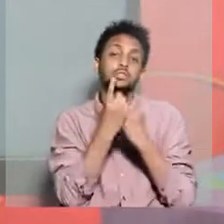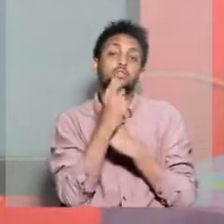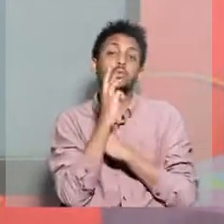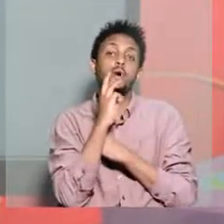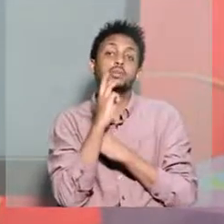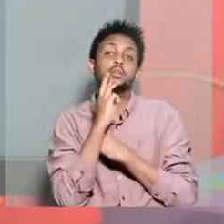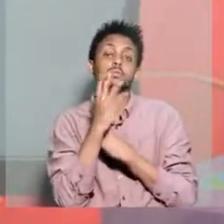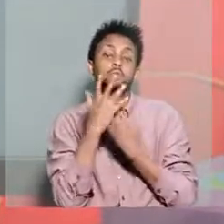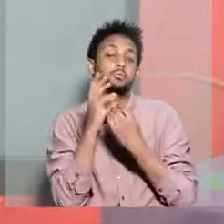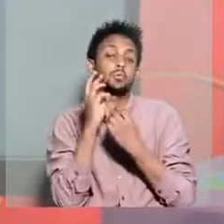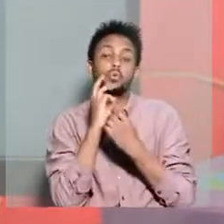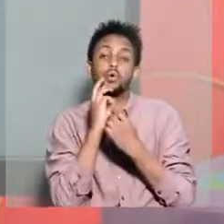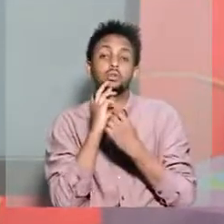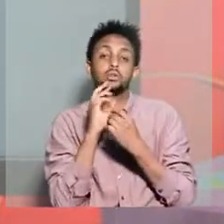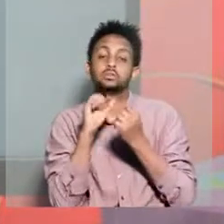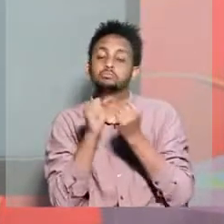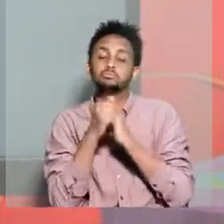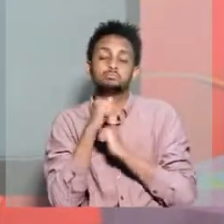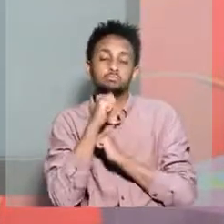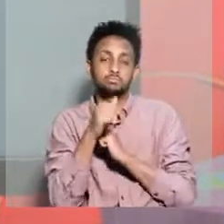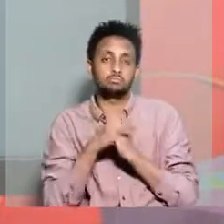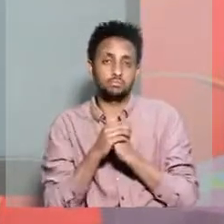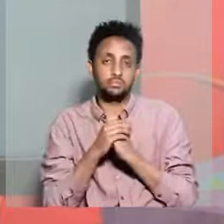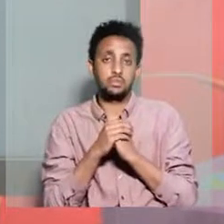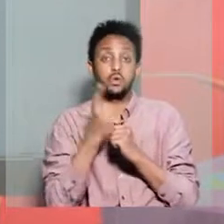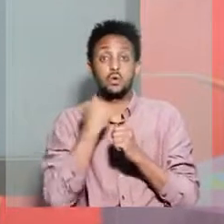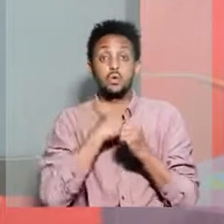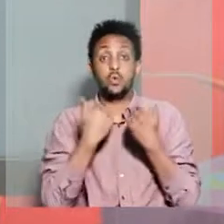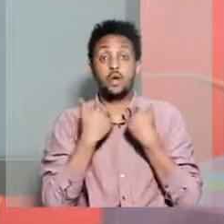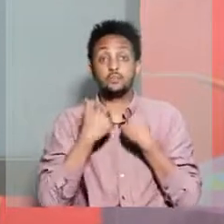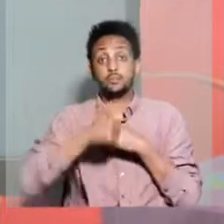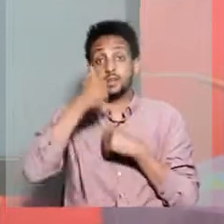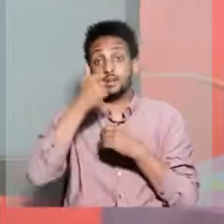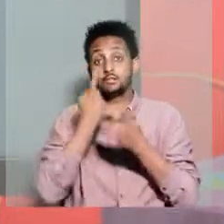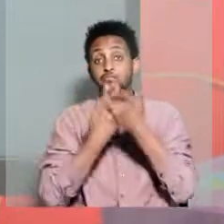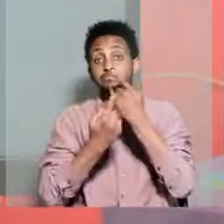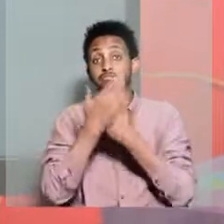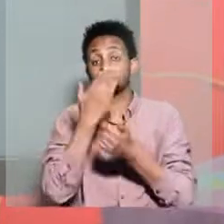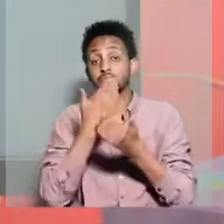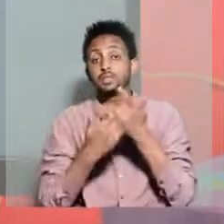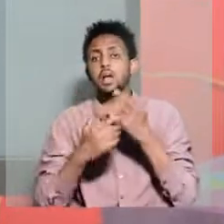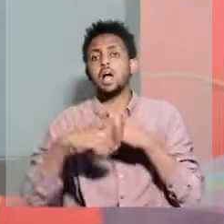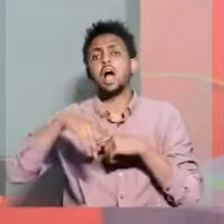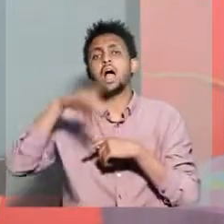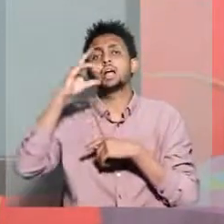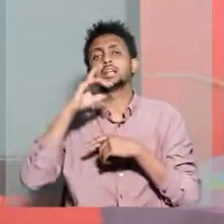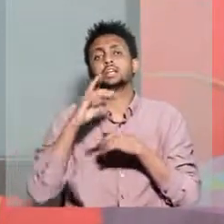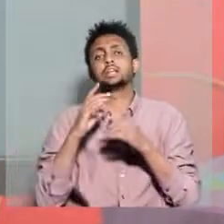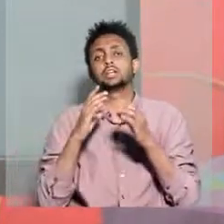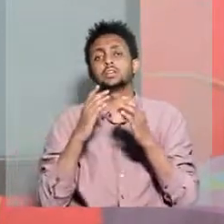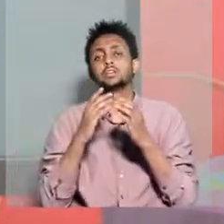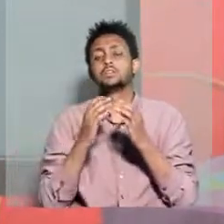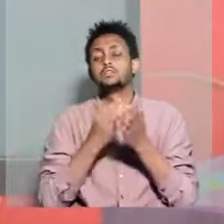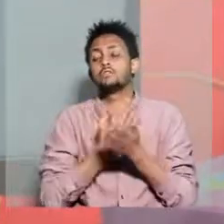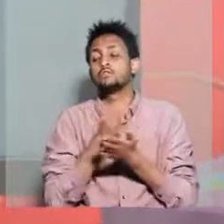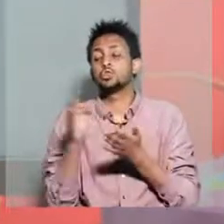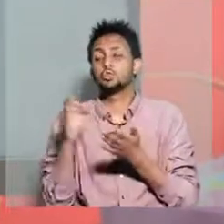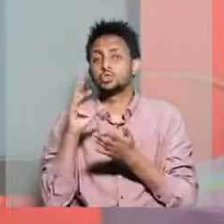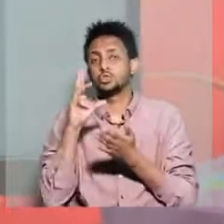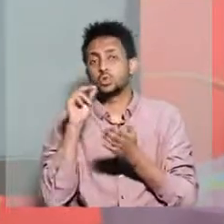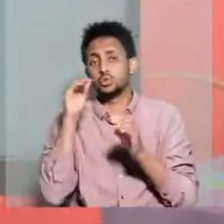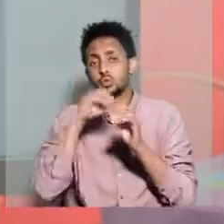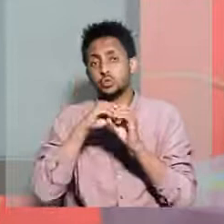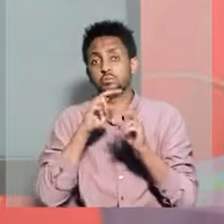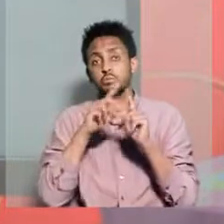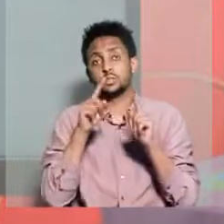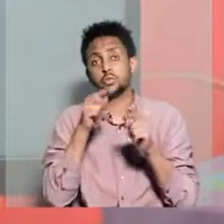here as well as water doesn't change. Okay, we are mainly talking about highly incompressible fluids is not included here,